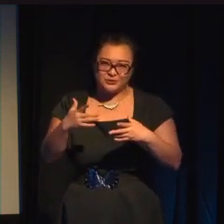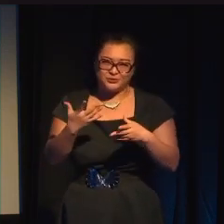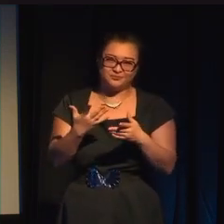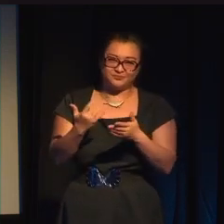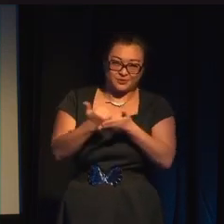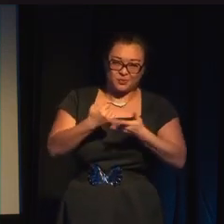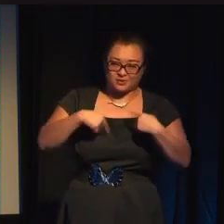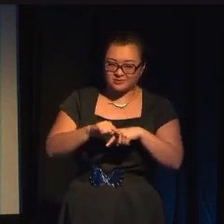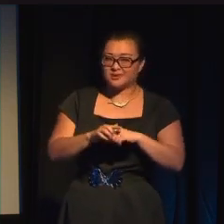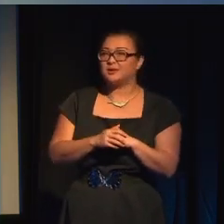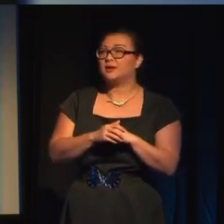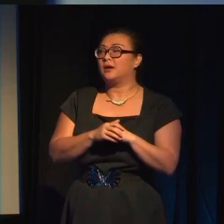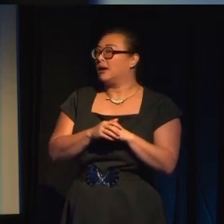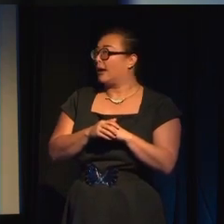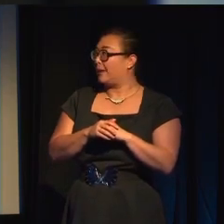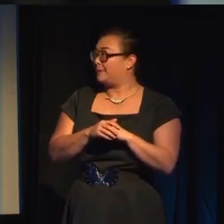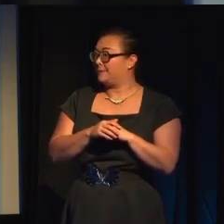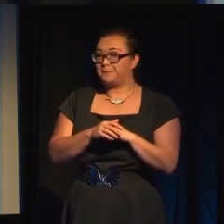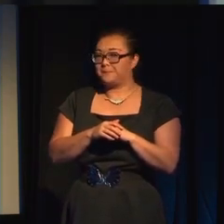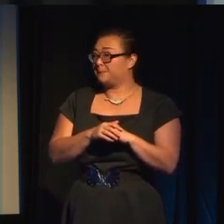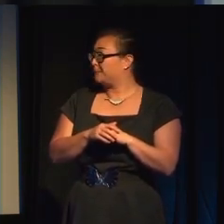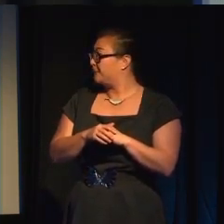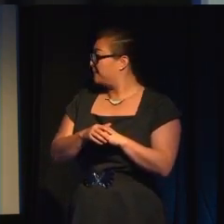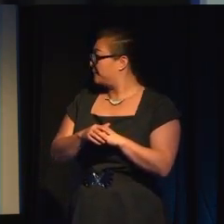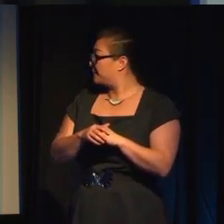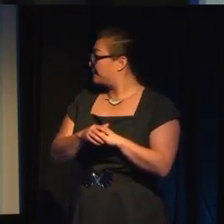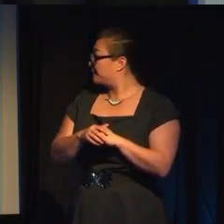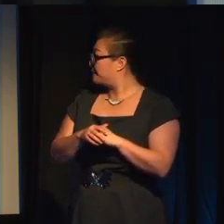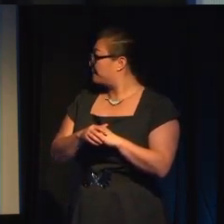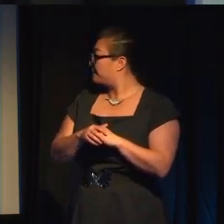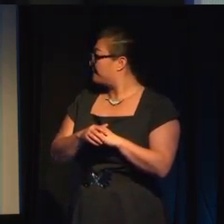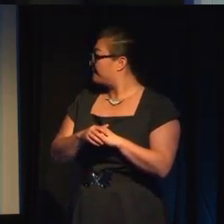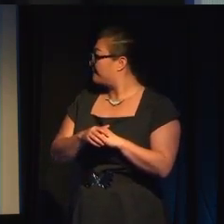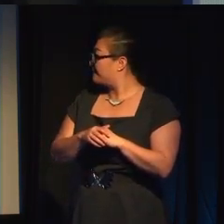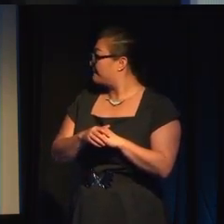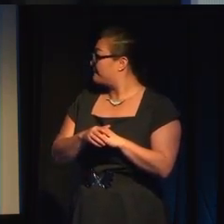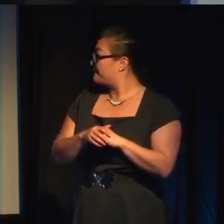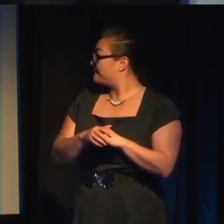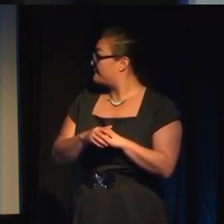existed had we not had the support. But what changed was that